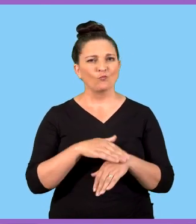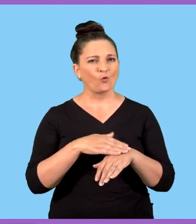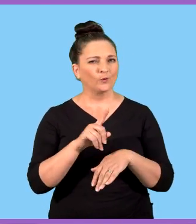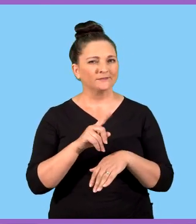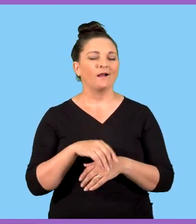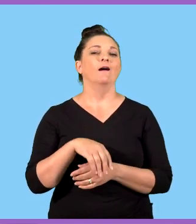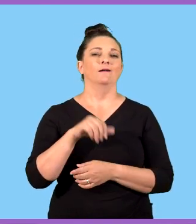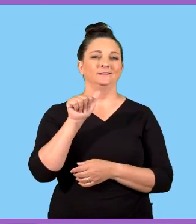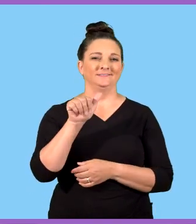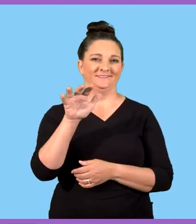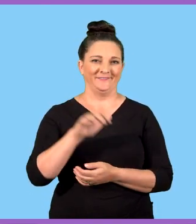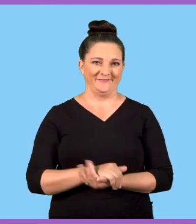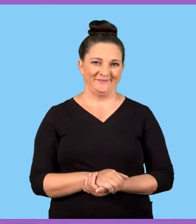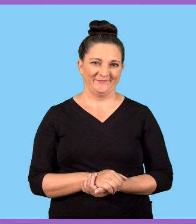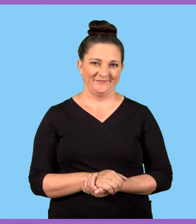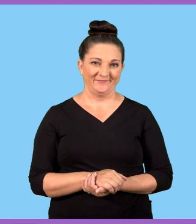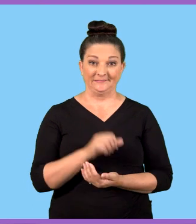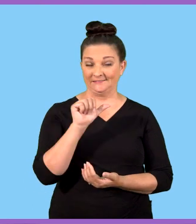what else? 65,